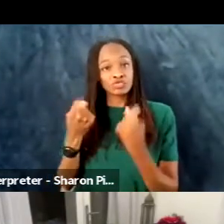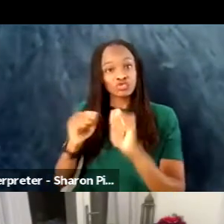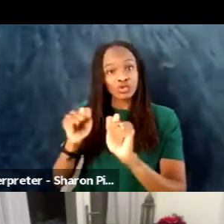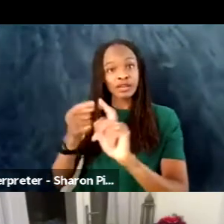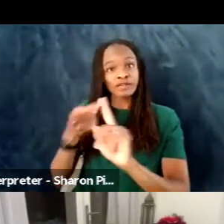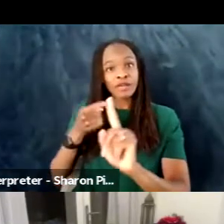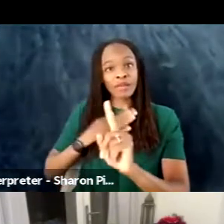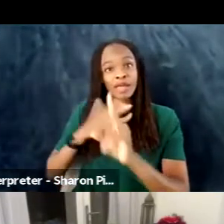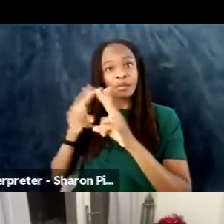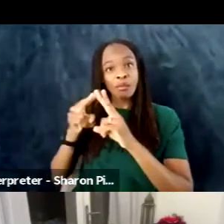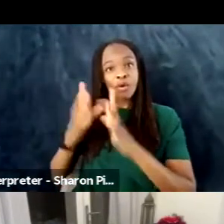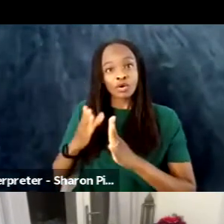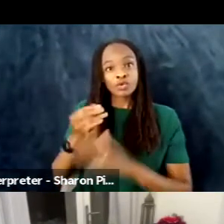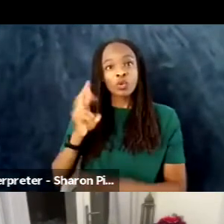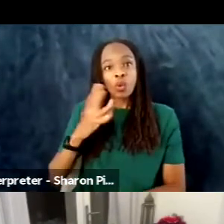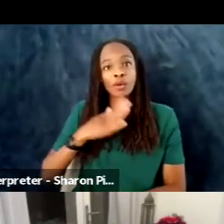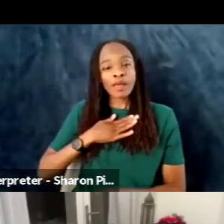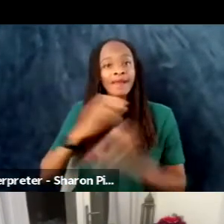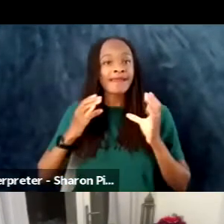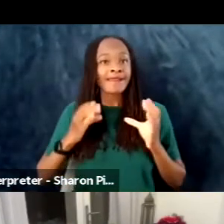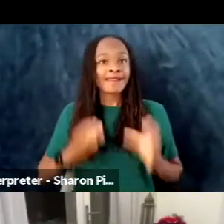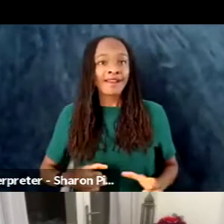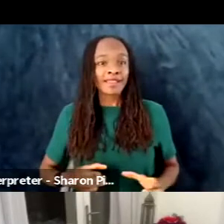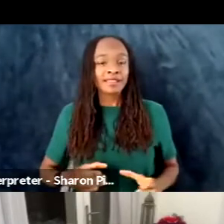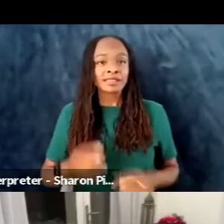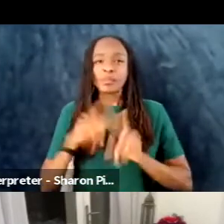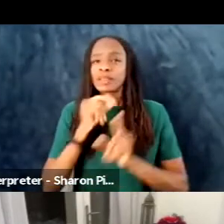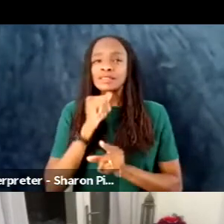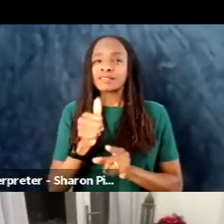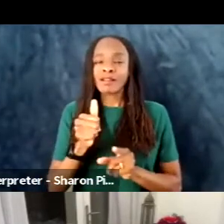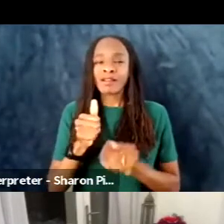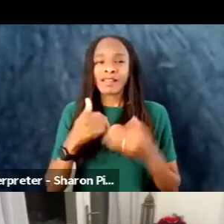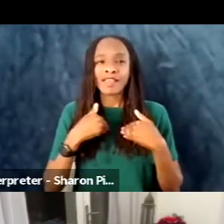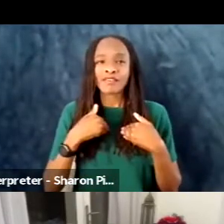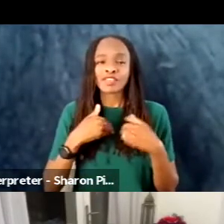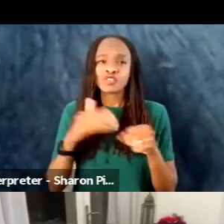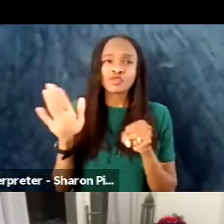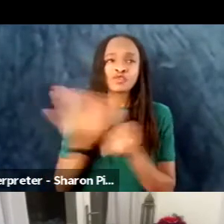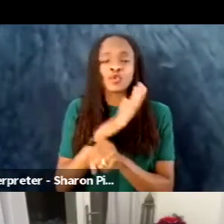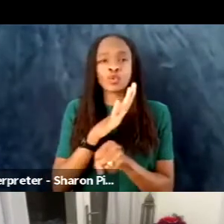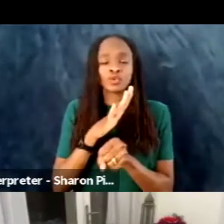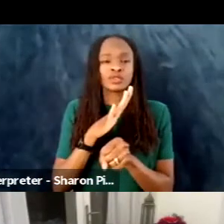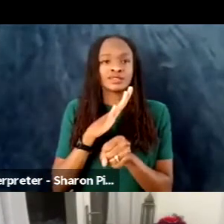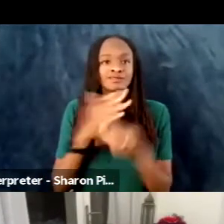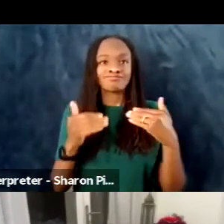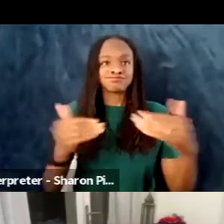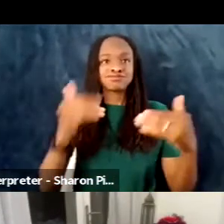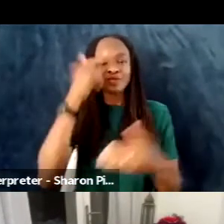partners who were my clients, but not given the full thrust because the belief was not